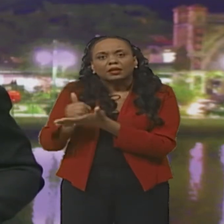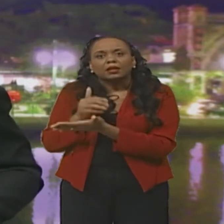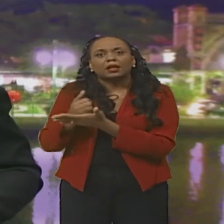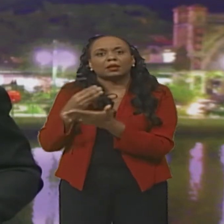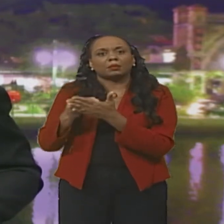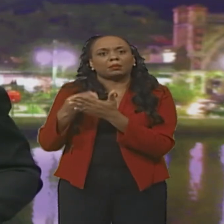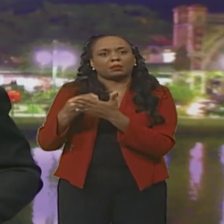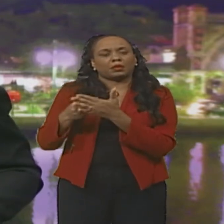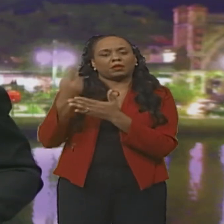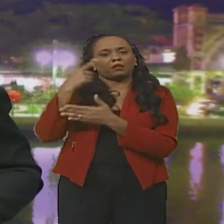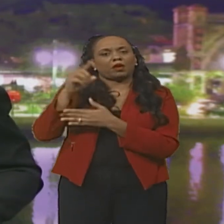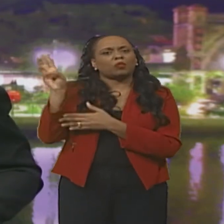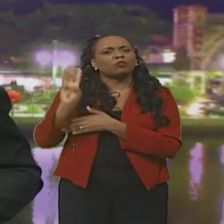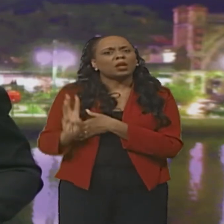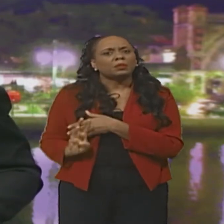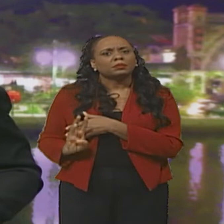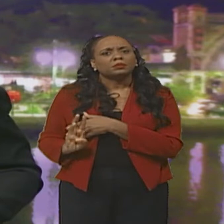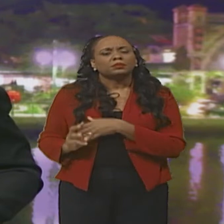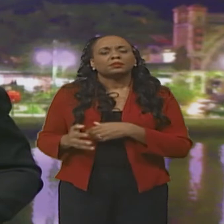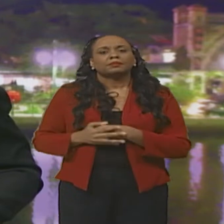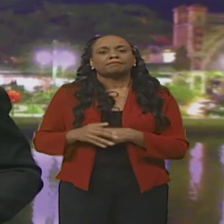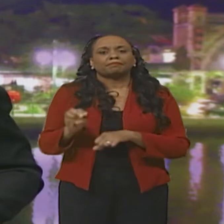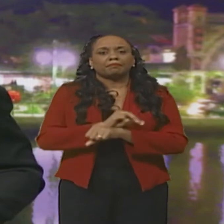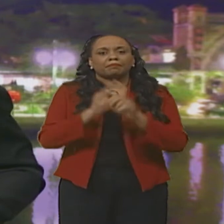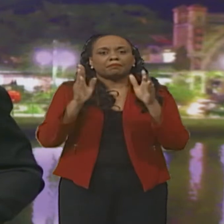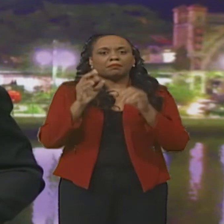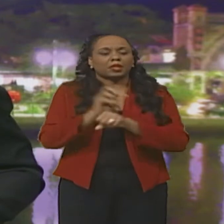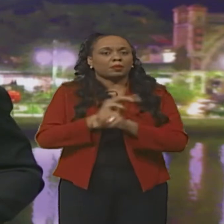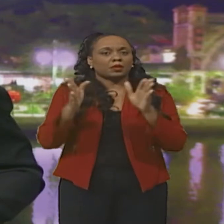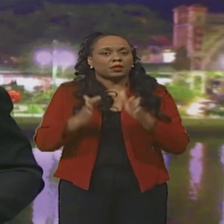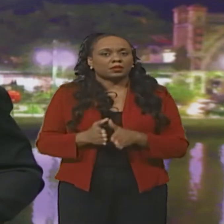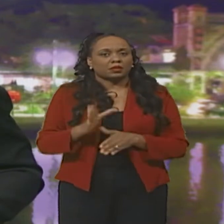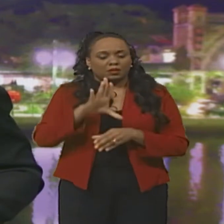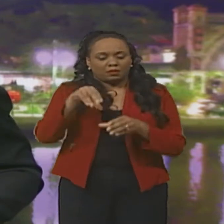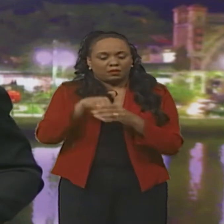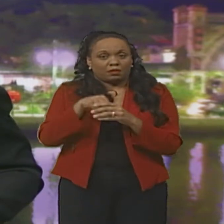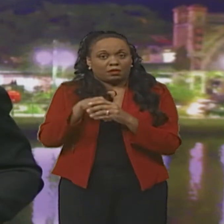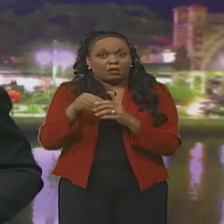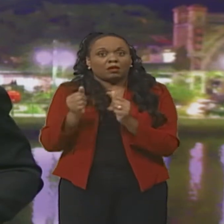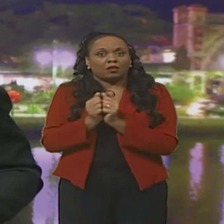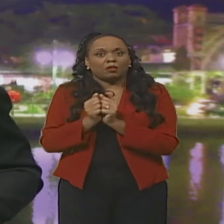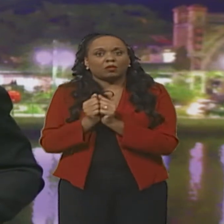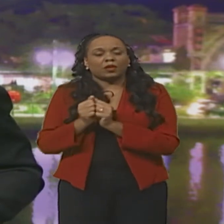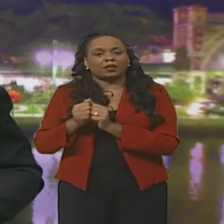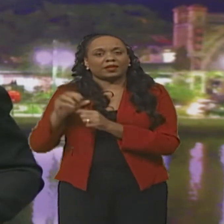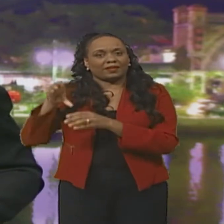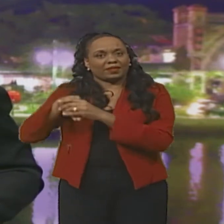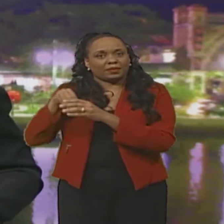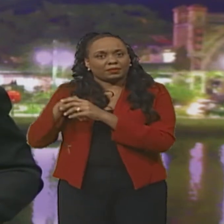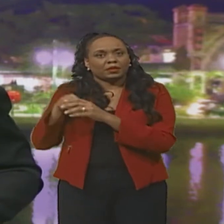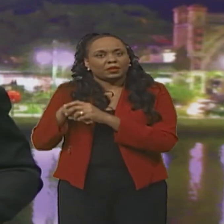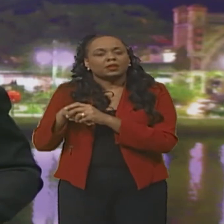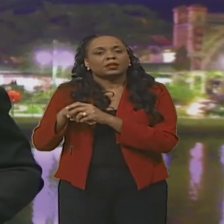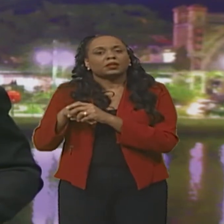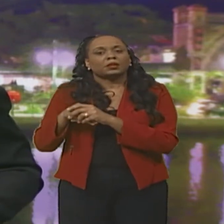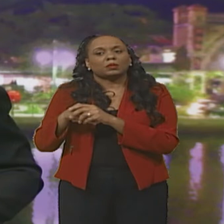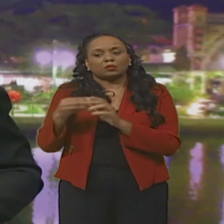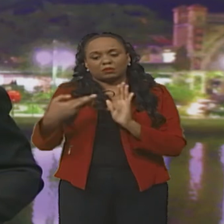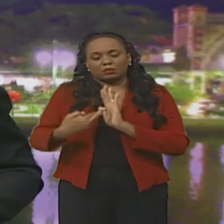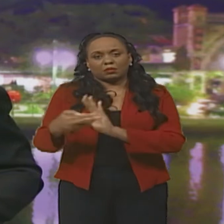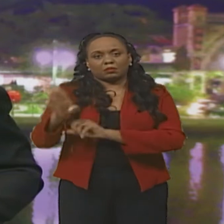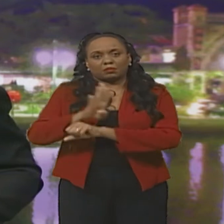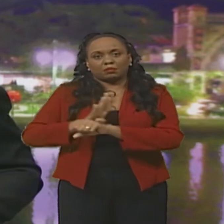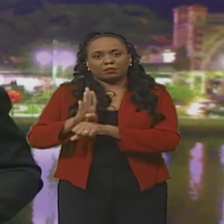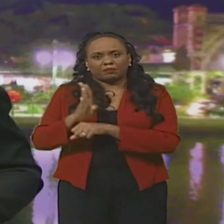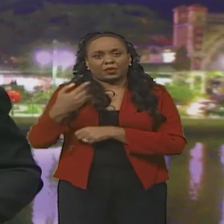in the Ministry of Economic Affairs and Investment, Marsha Cattle, inked the agreement on behalf of the country. Government will receive an